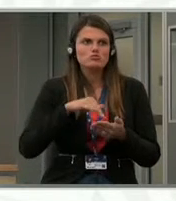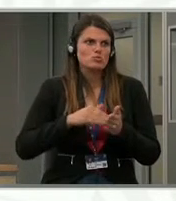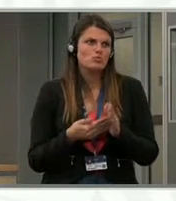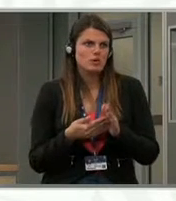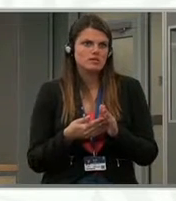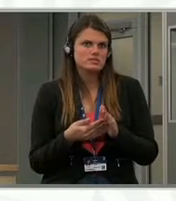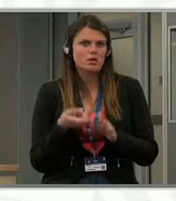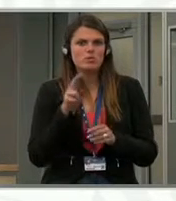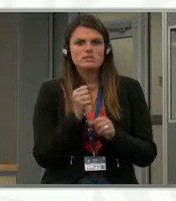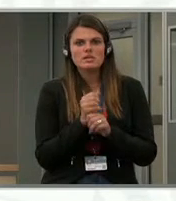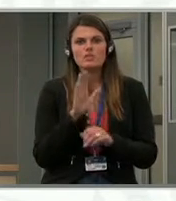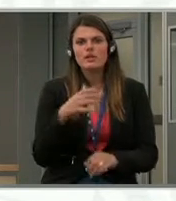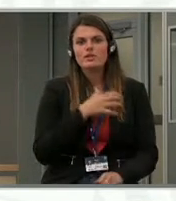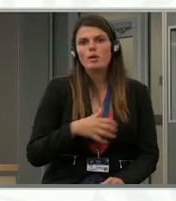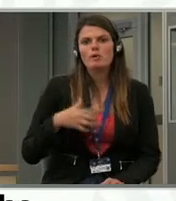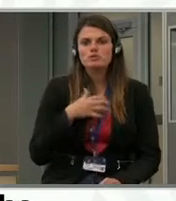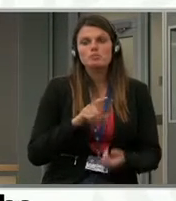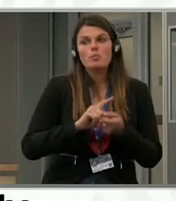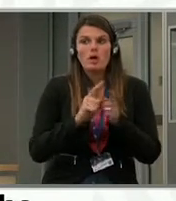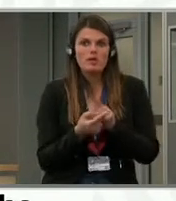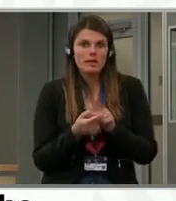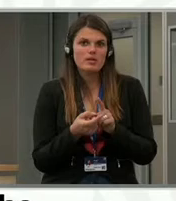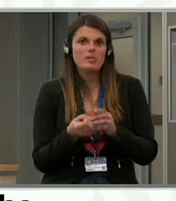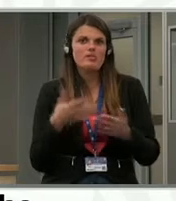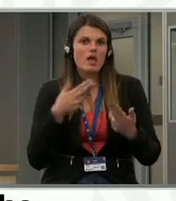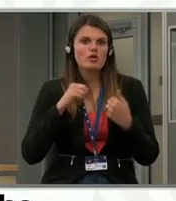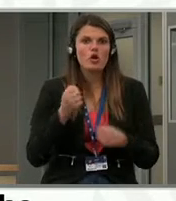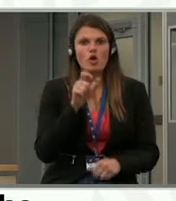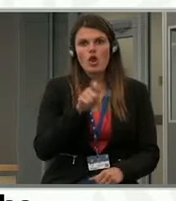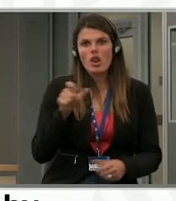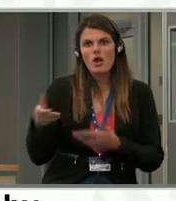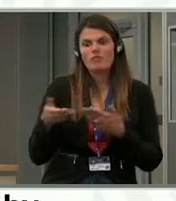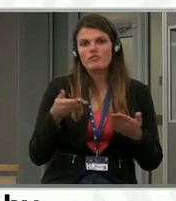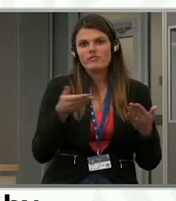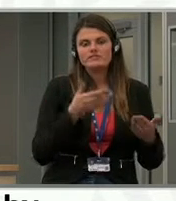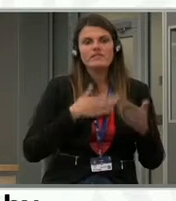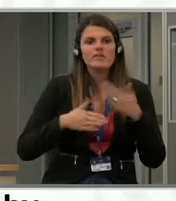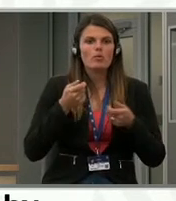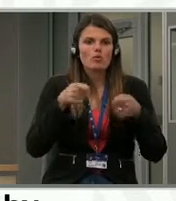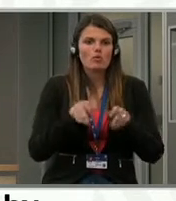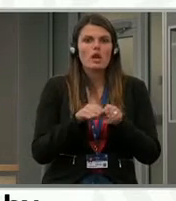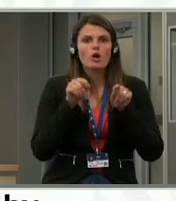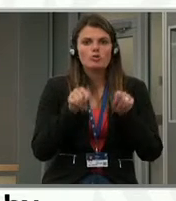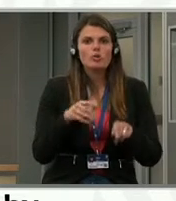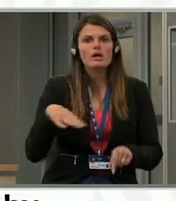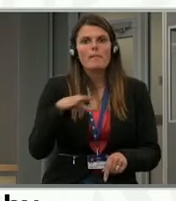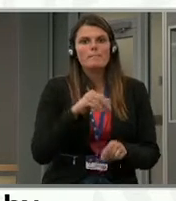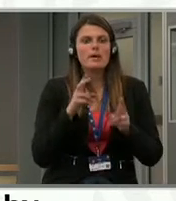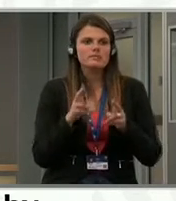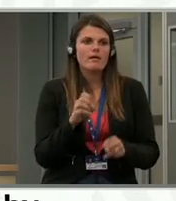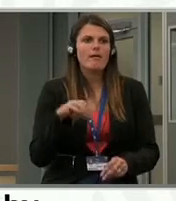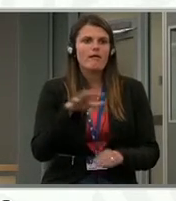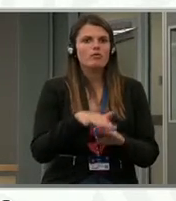changes. Dear guests, let me conclude by underlining that we as members of the European Parliament